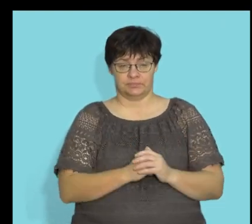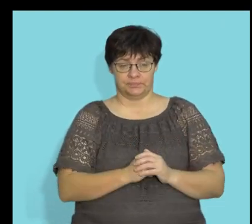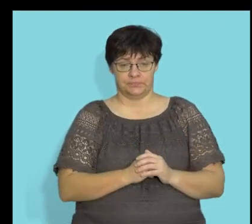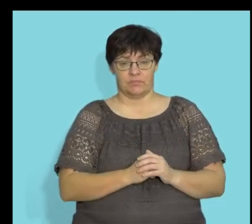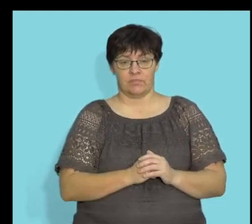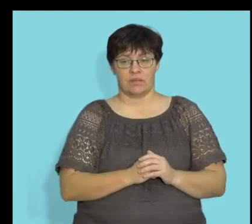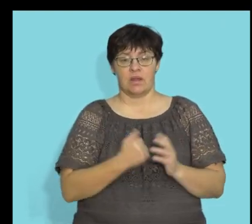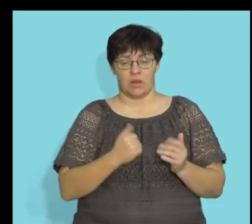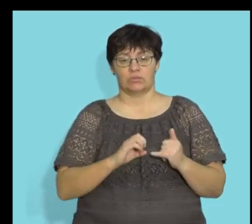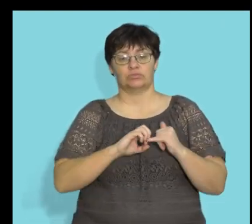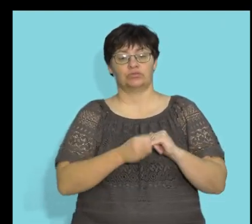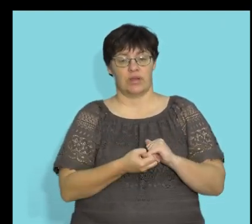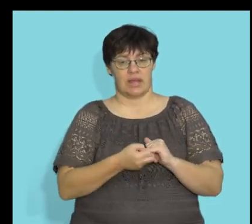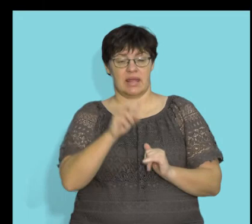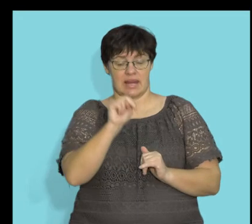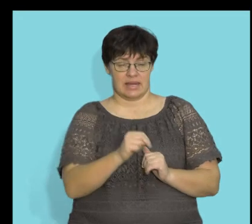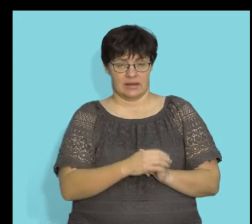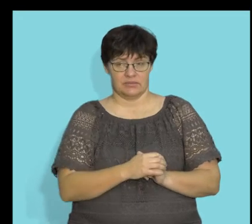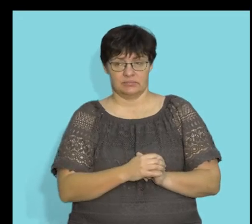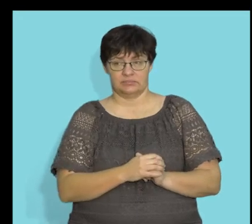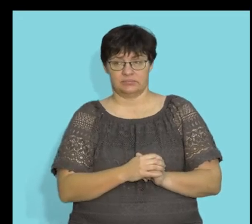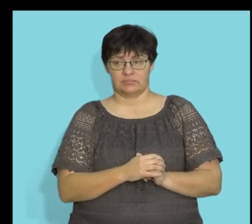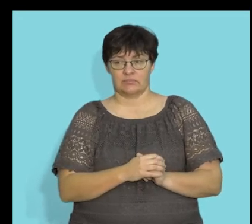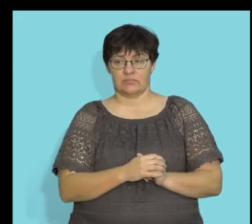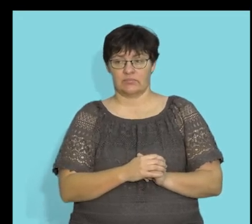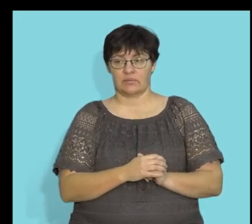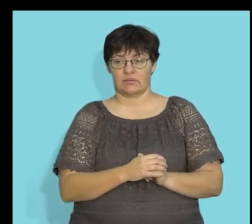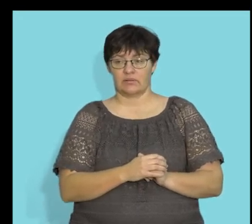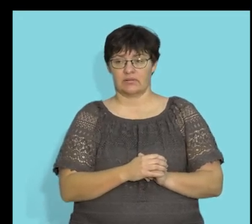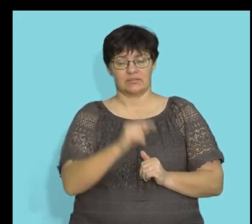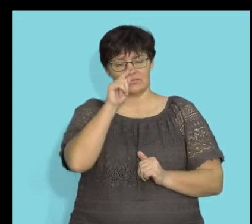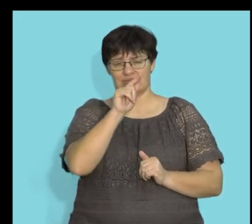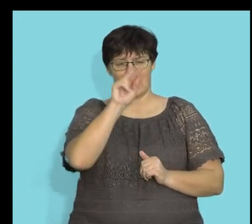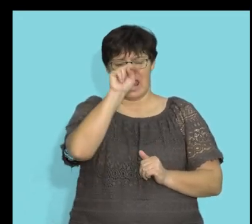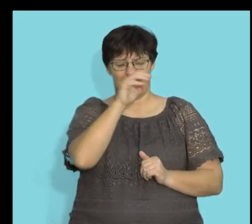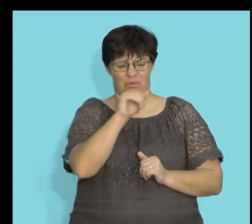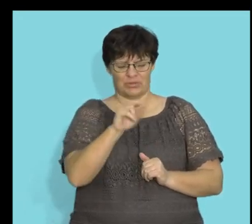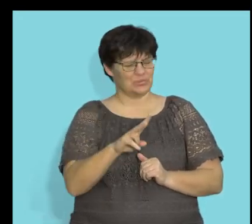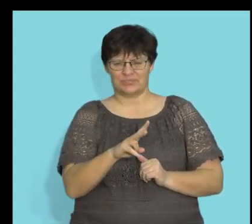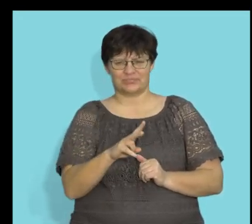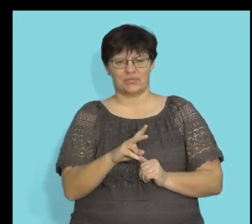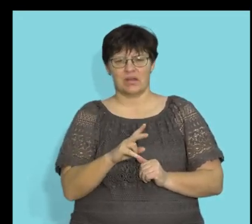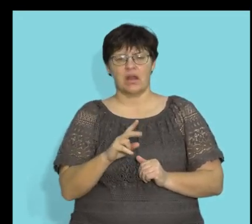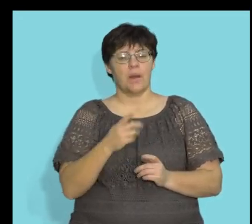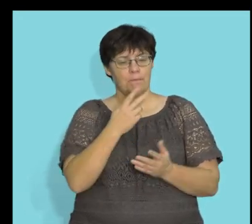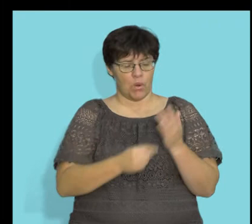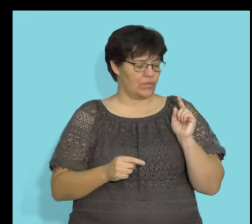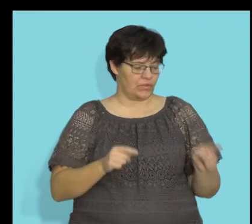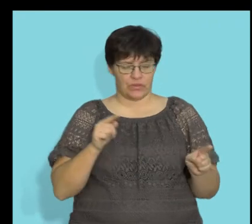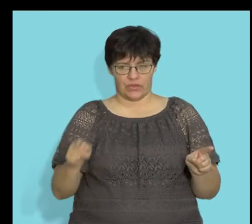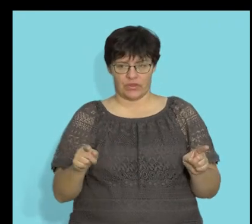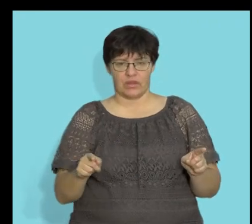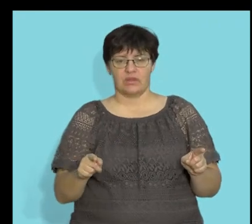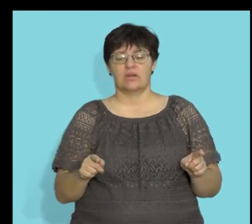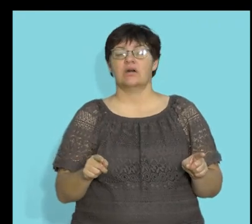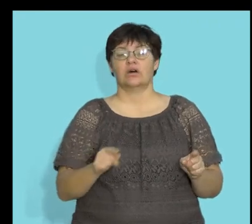Great. So we are trying to solve for n. Just to get rid of this headache fraction, I'm going to multiply both sides of the fraction